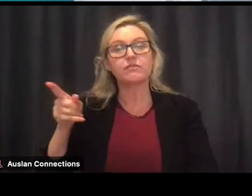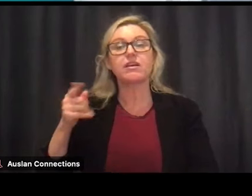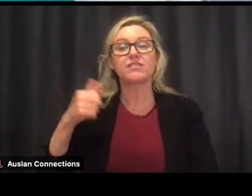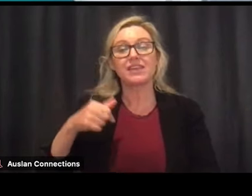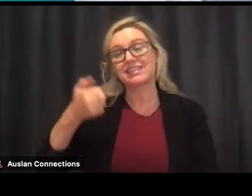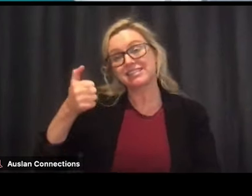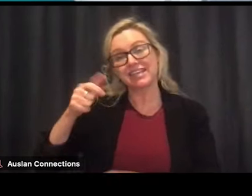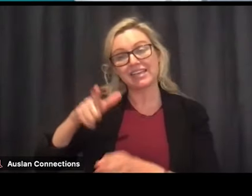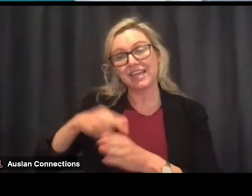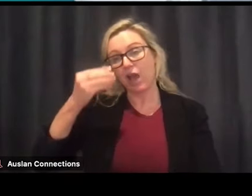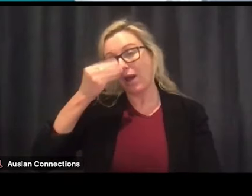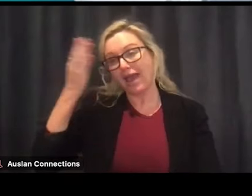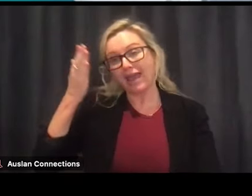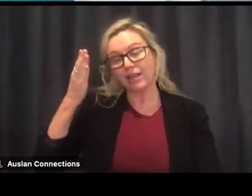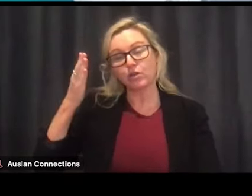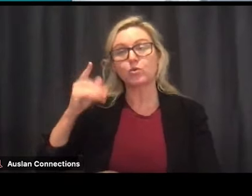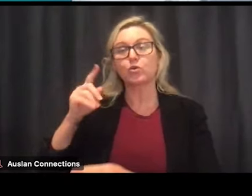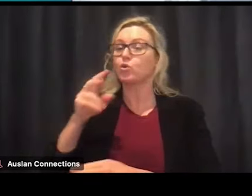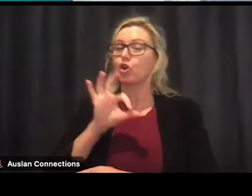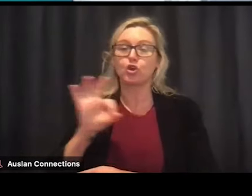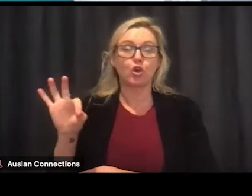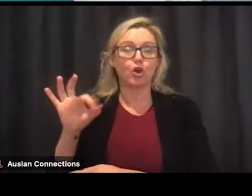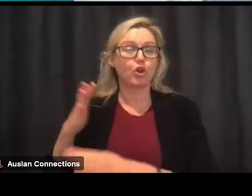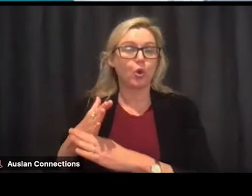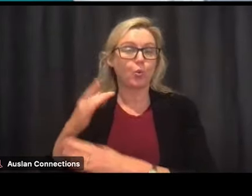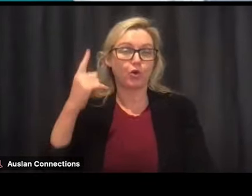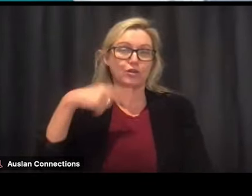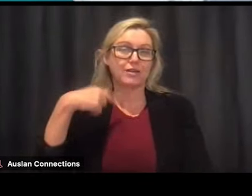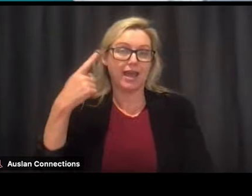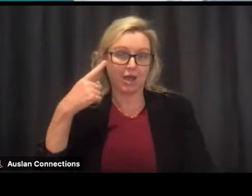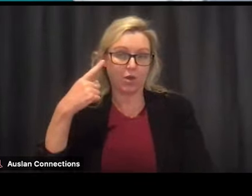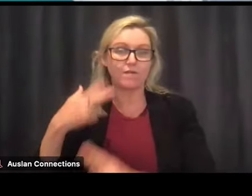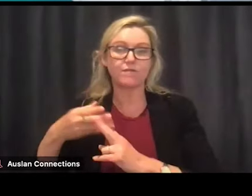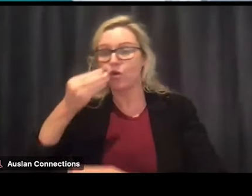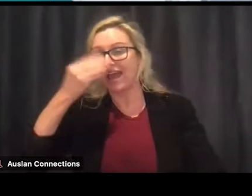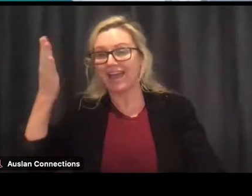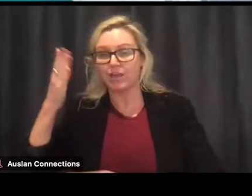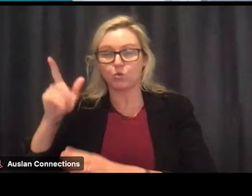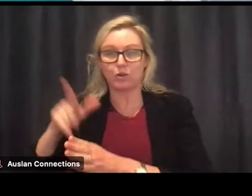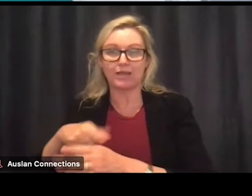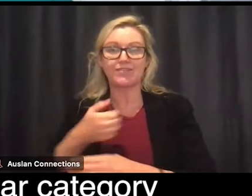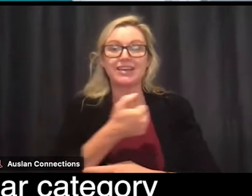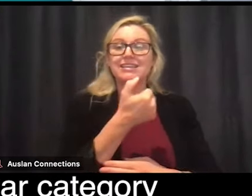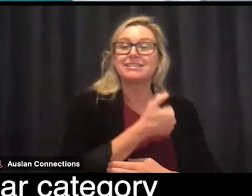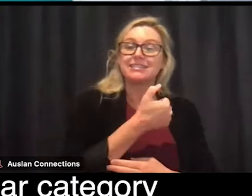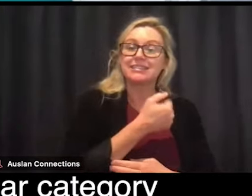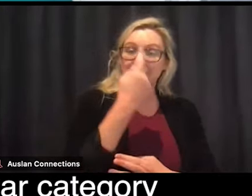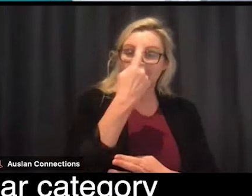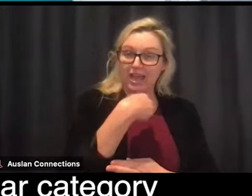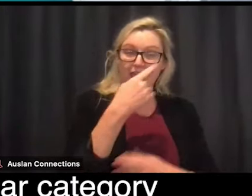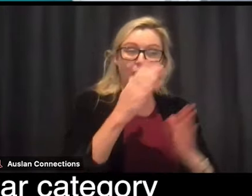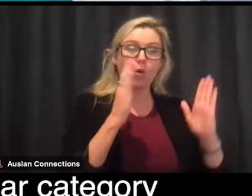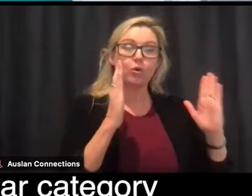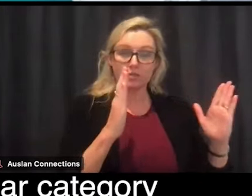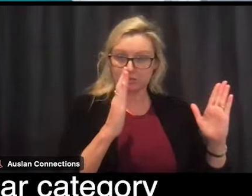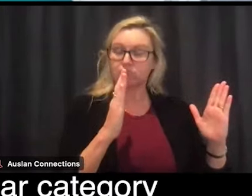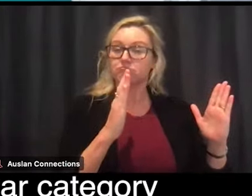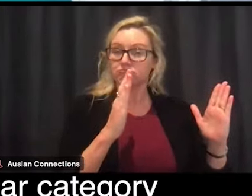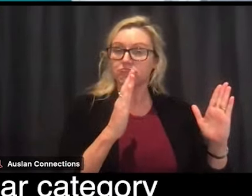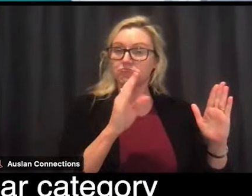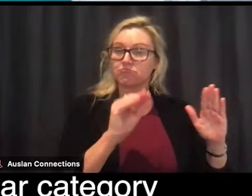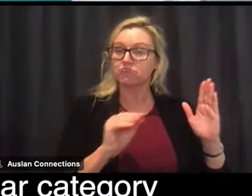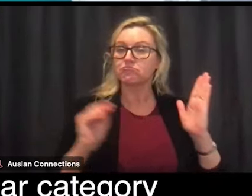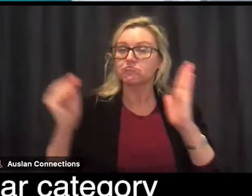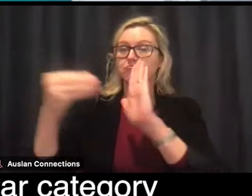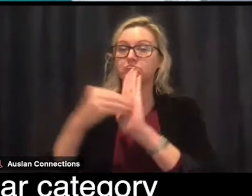annual leave would be my non-worked hours as far as the annual leave. And the 16 hours that I was working would be allocated to whatever